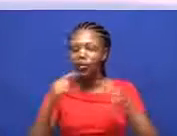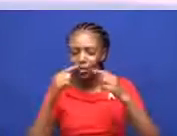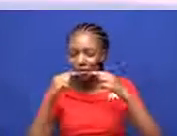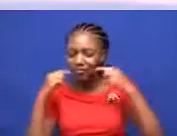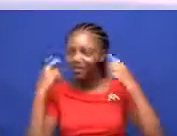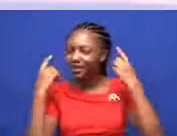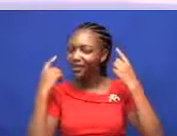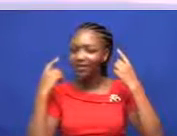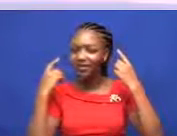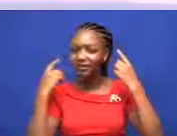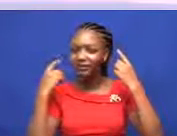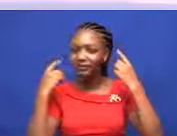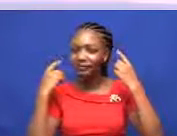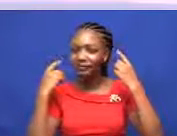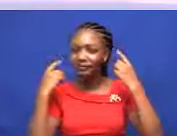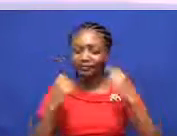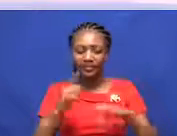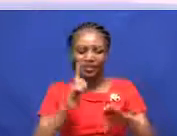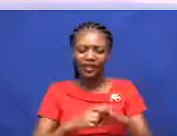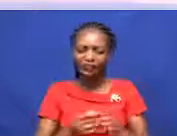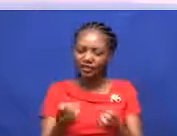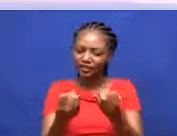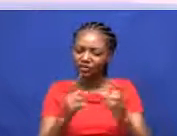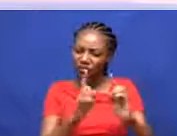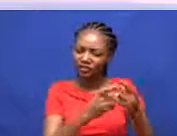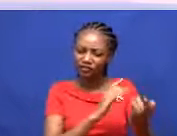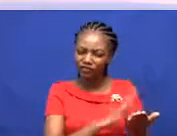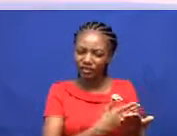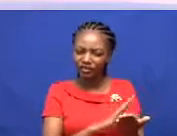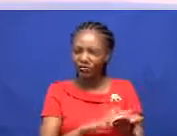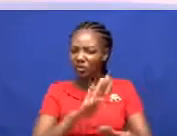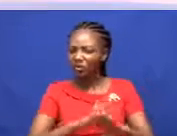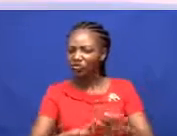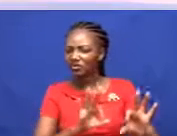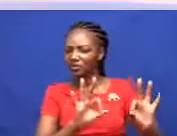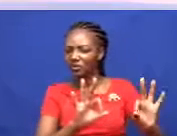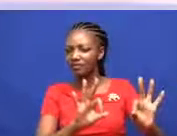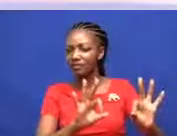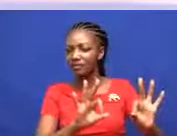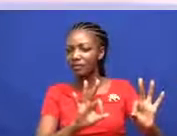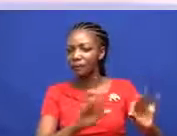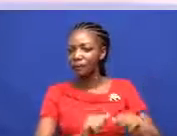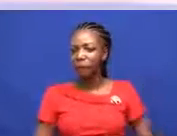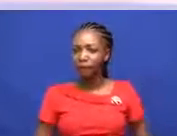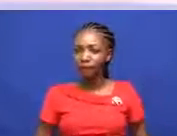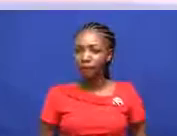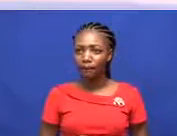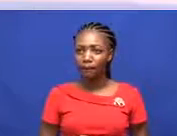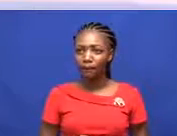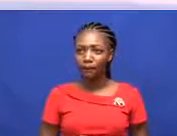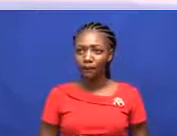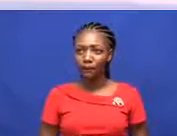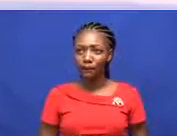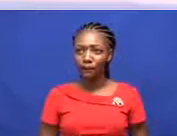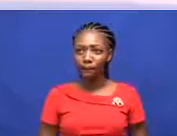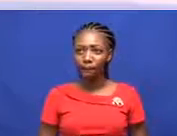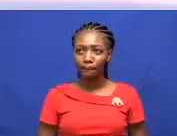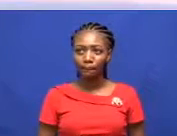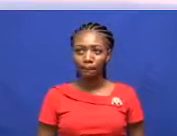when he ushers one song and to another, quite fascinating. And Mumbi, you know, another thing is that yes,